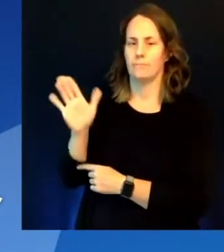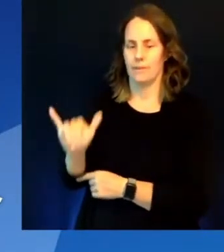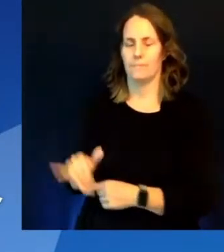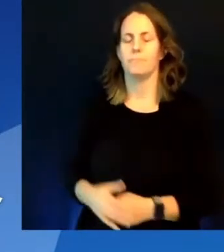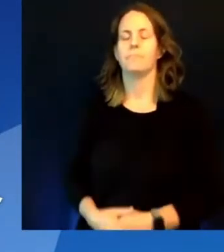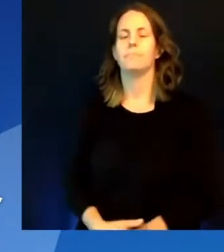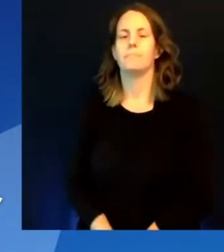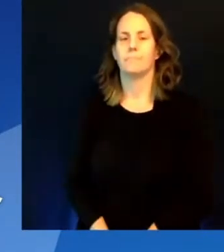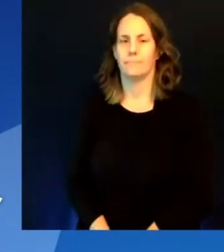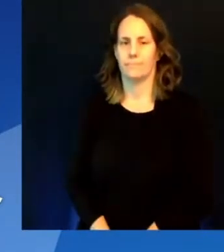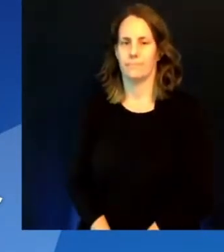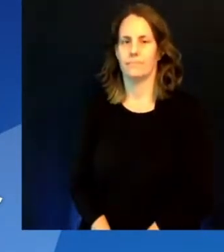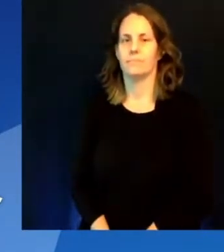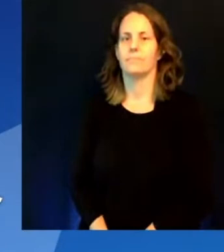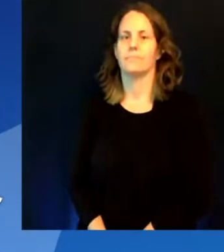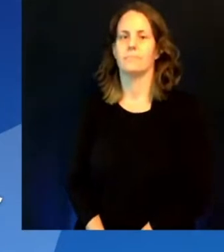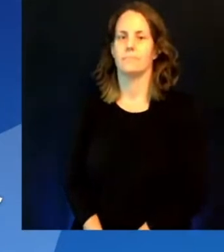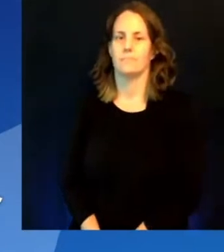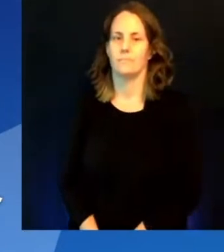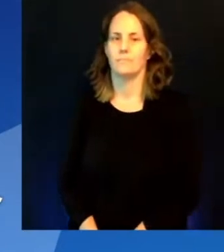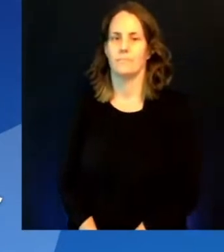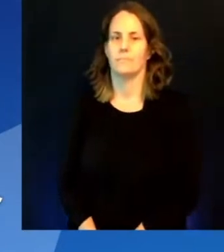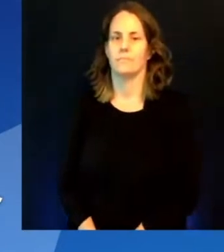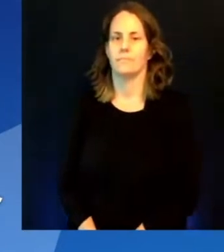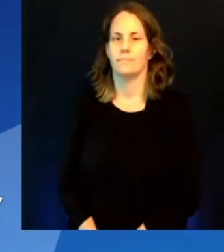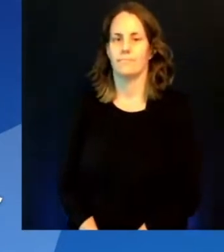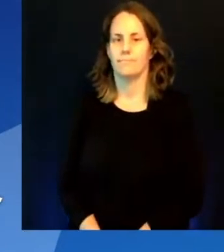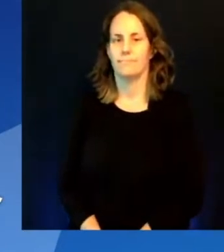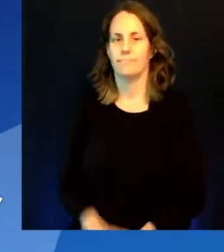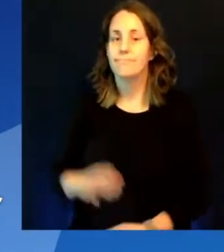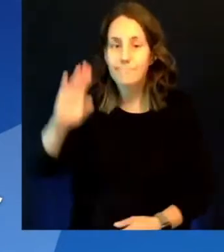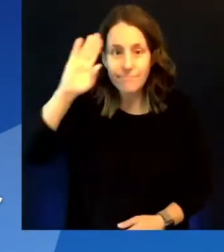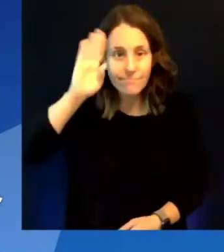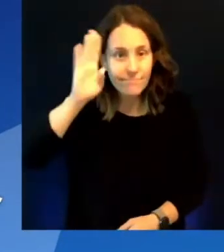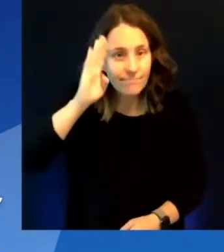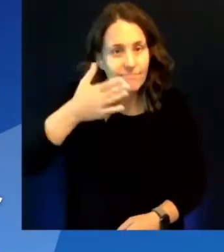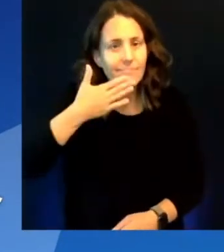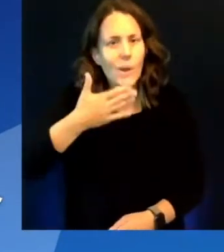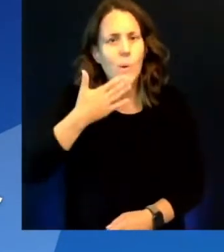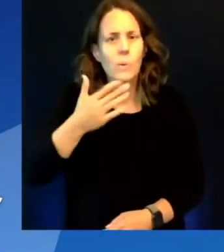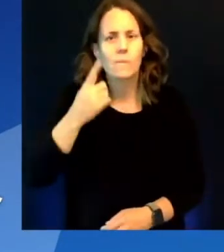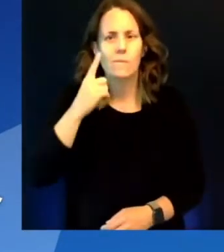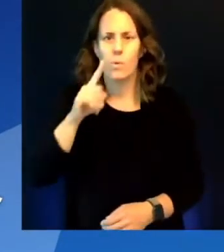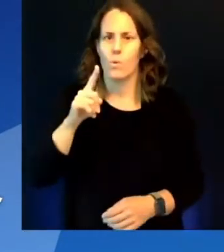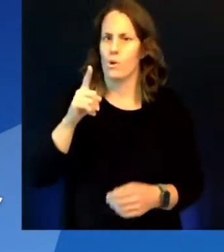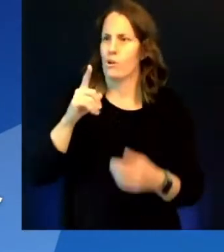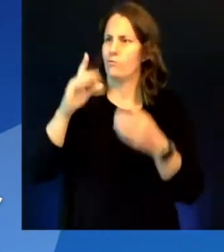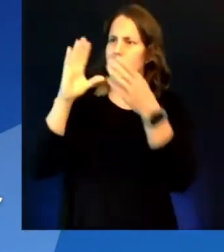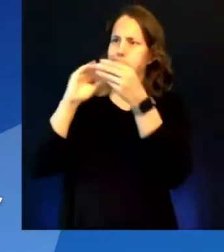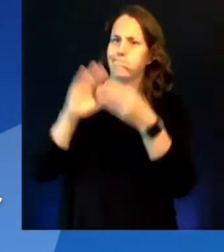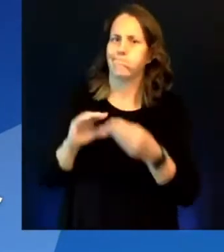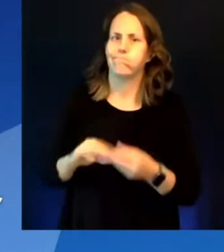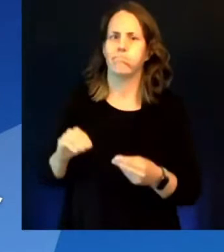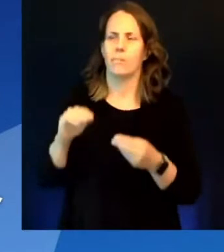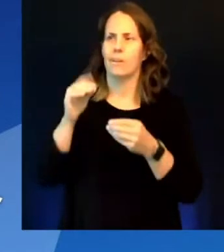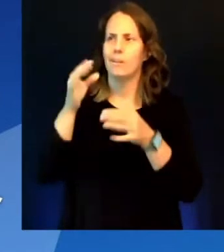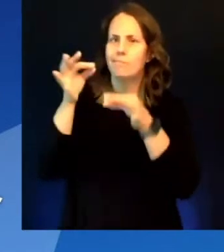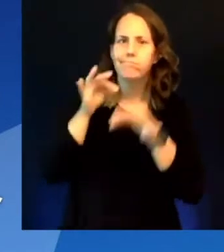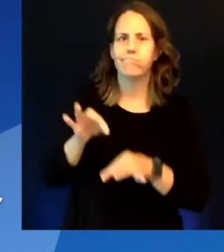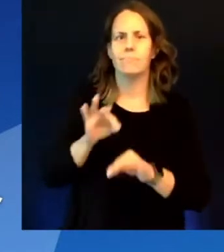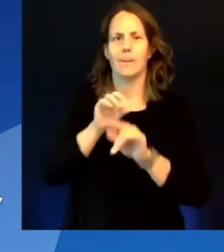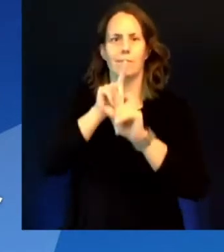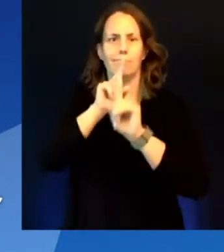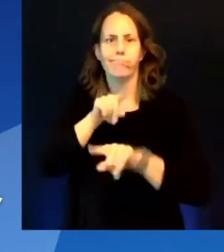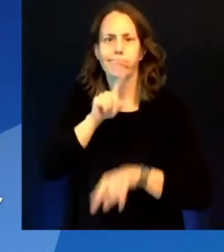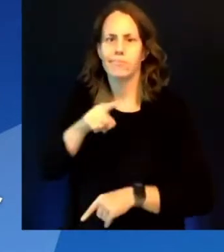Hi there. Thank you so much for taking our questions. I was wondering if someone can provide some more information about